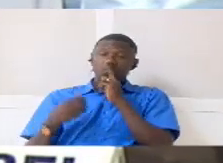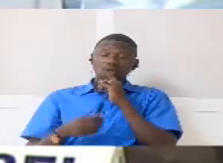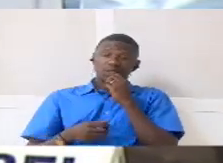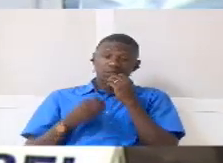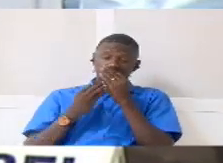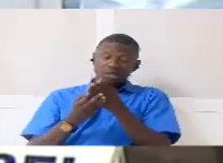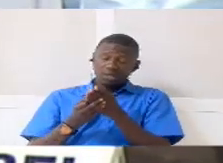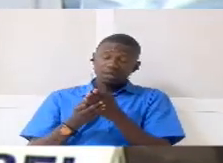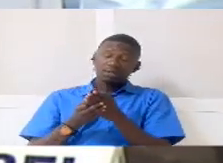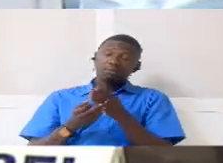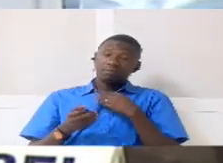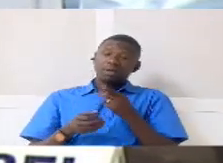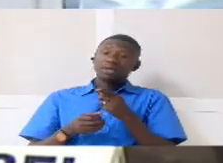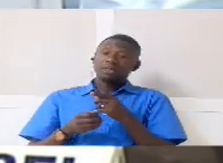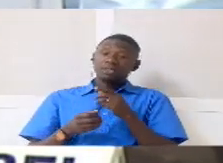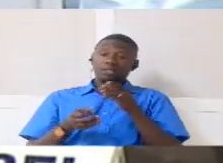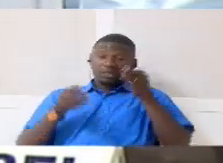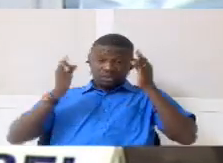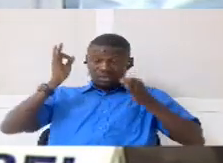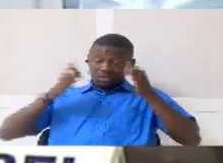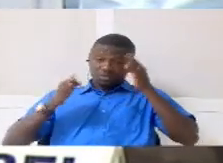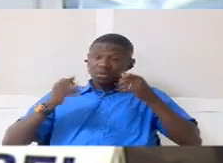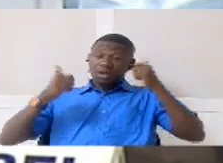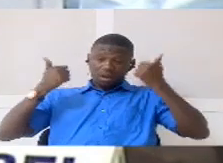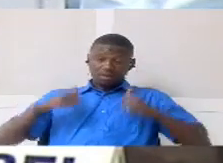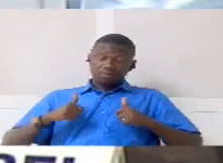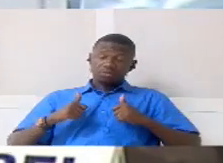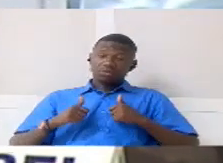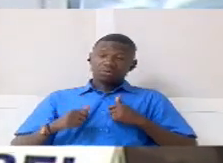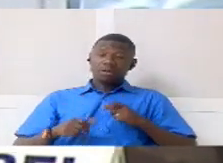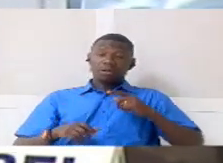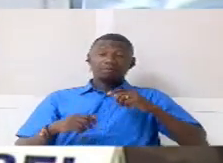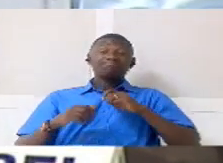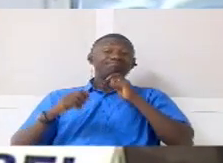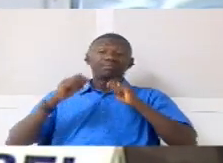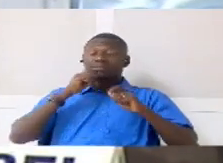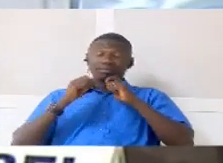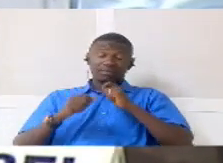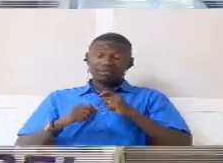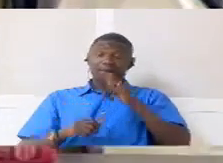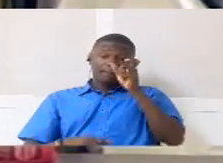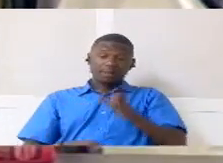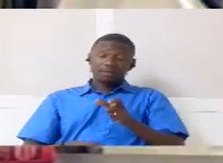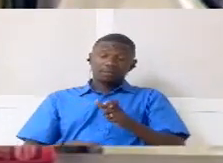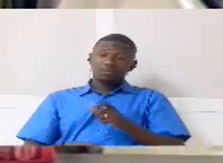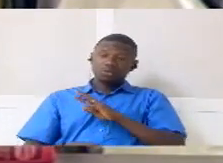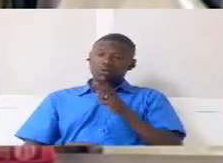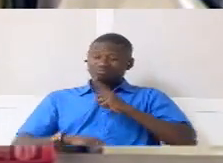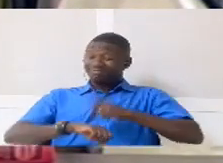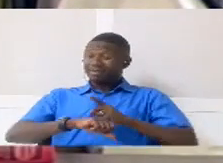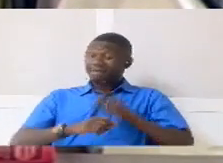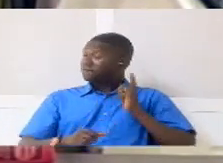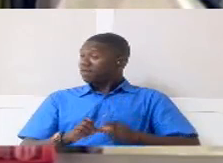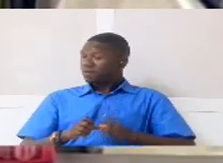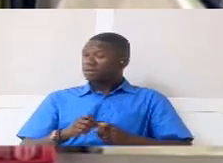be heard by a competent authority without undue delay, and may order the remand of